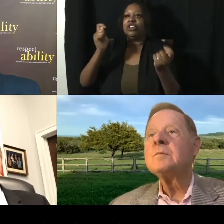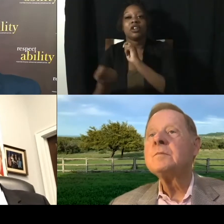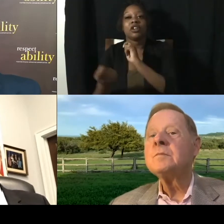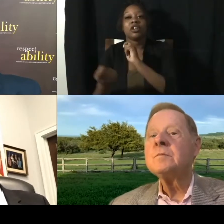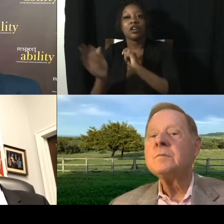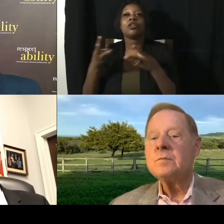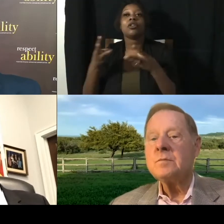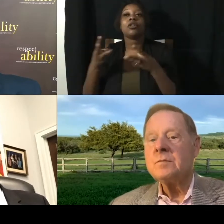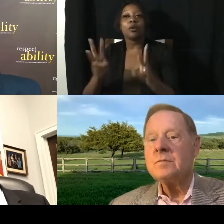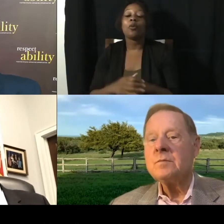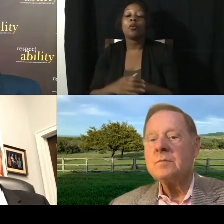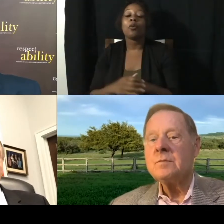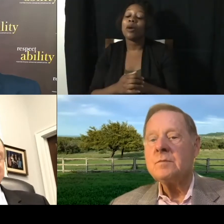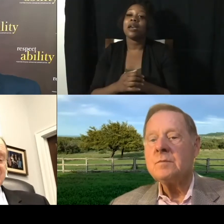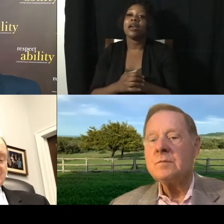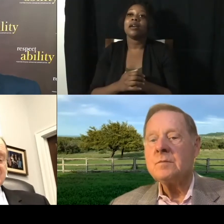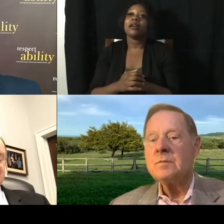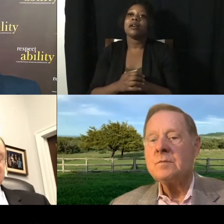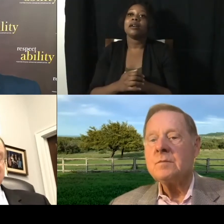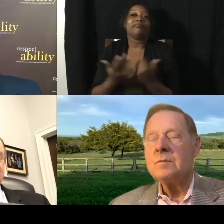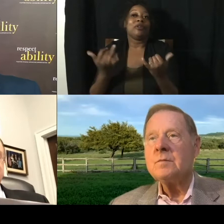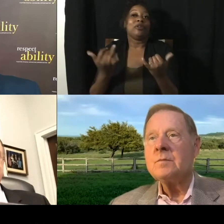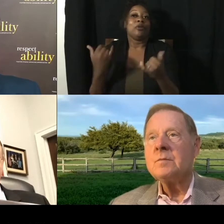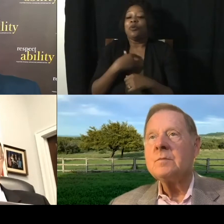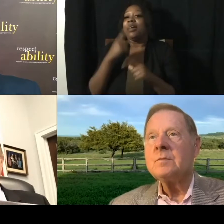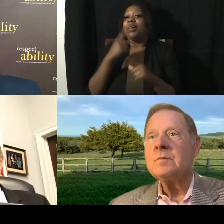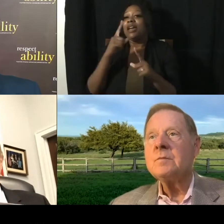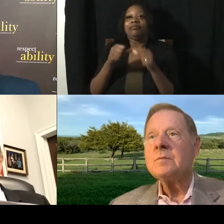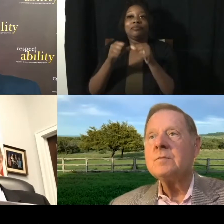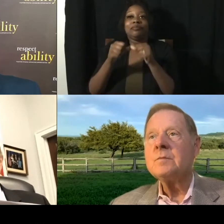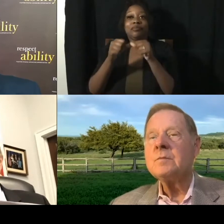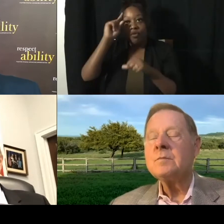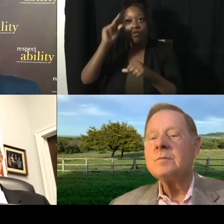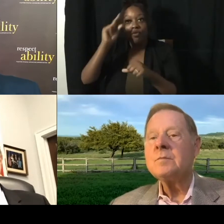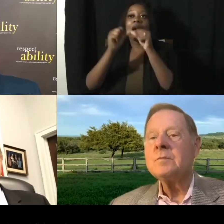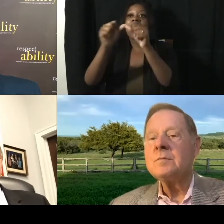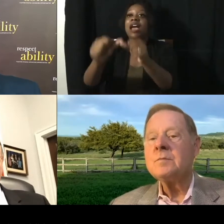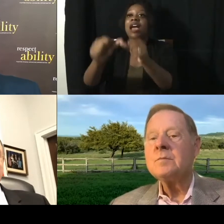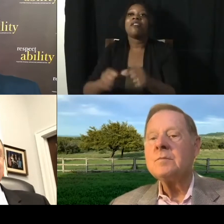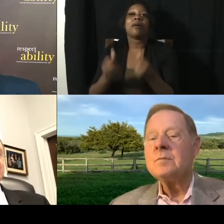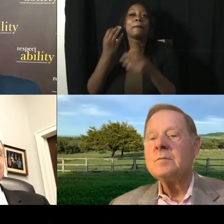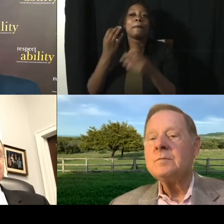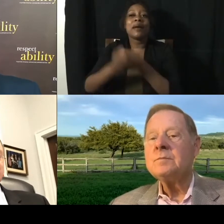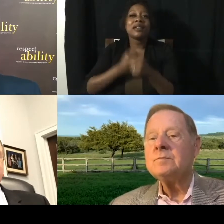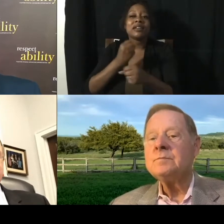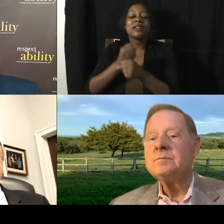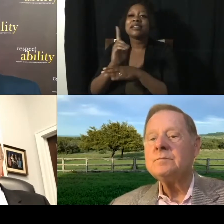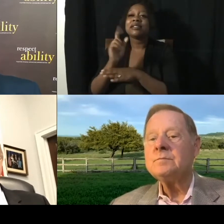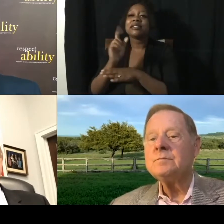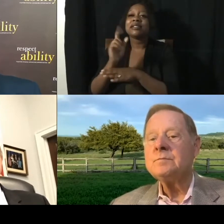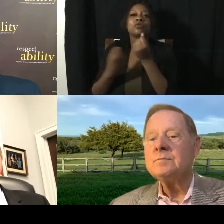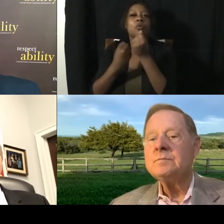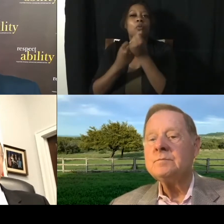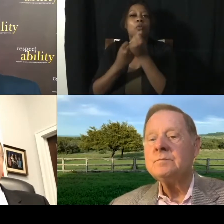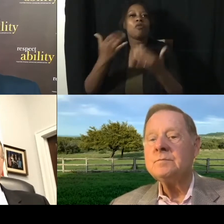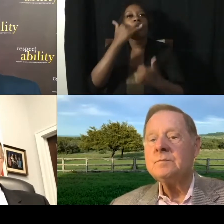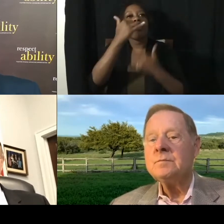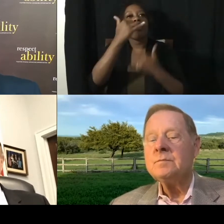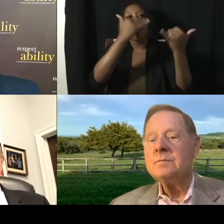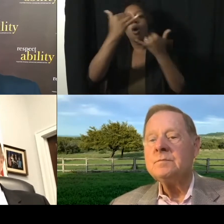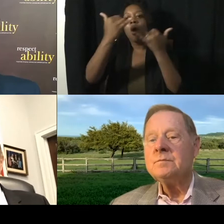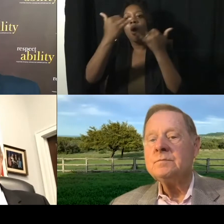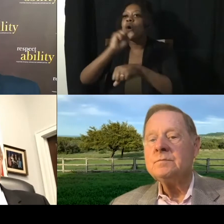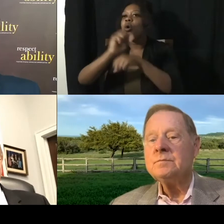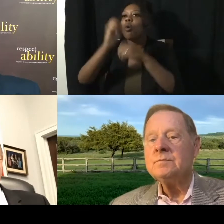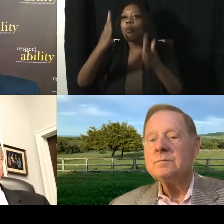do forever. In addition, for years, disability advocates have been calling on employers to embrace the idea of working from